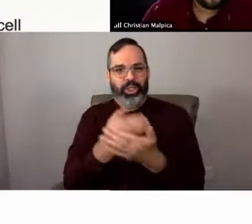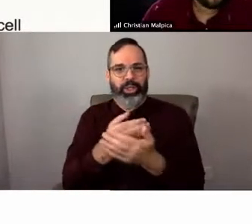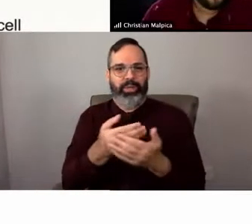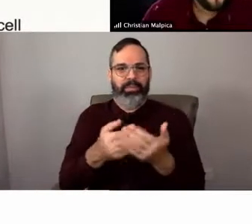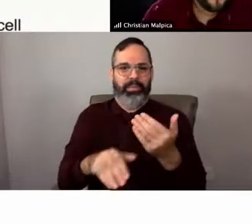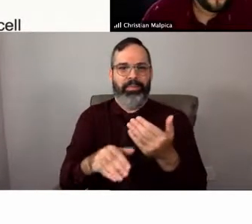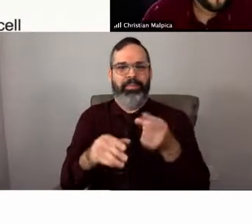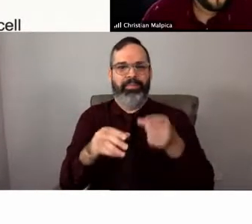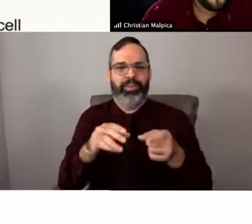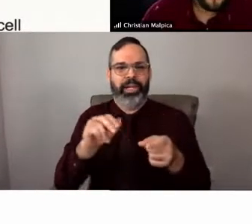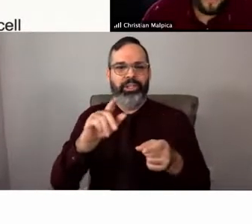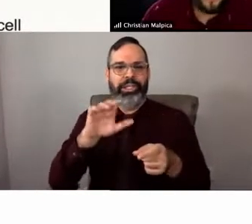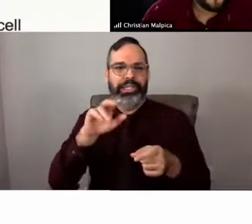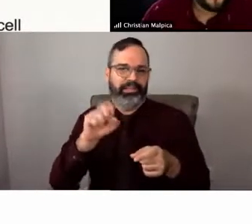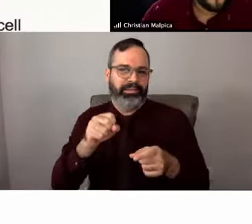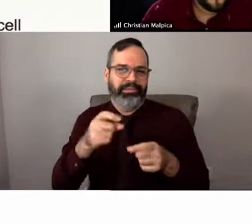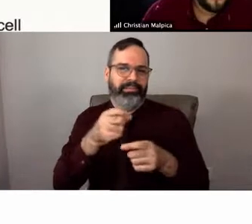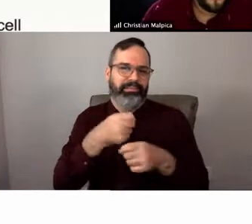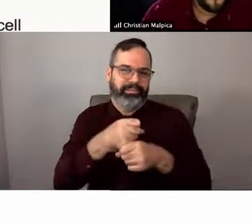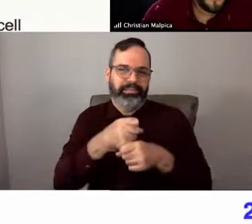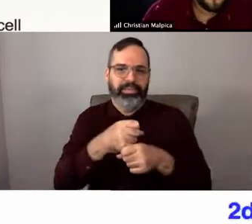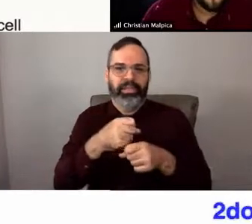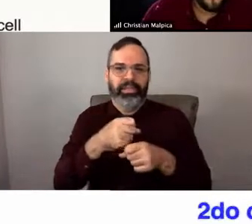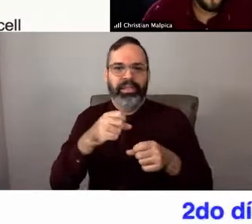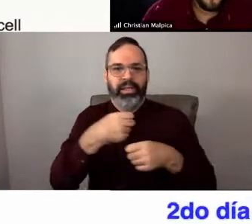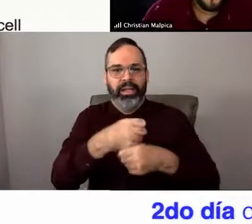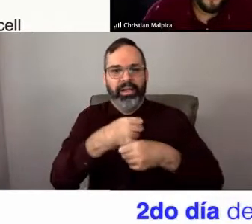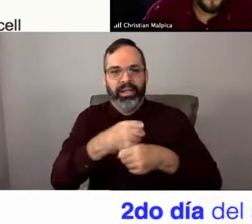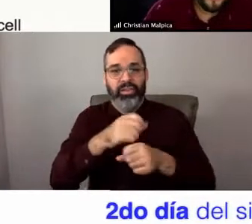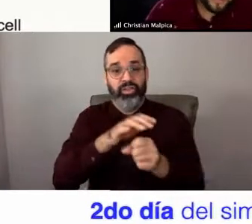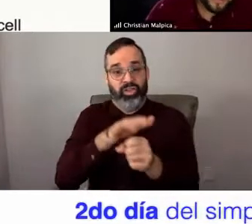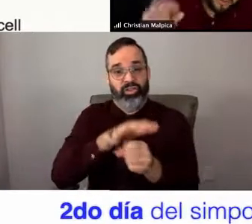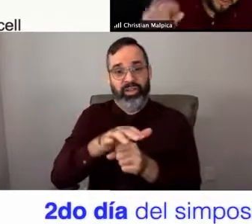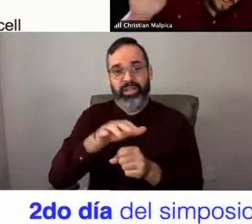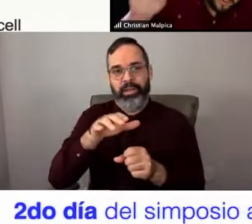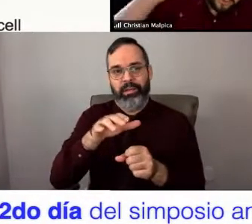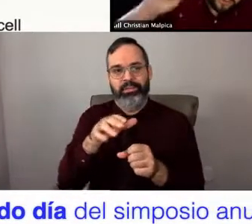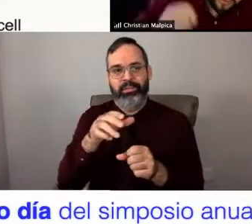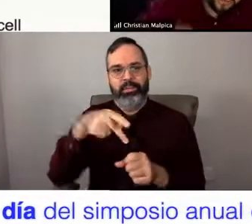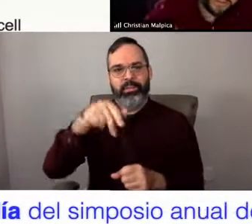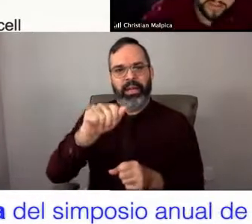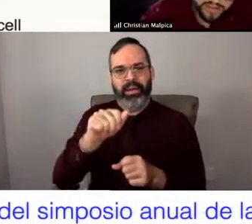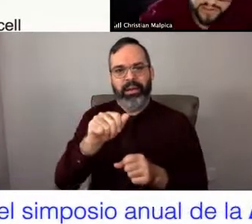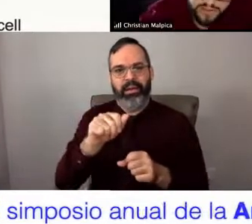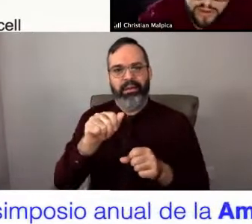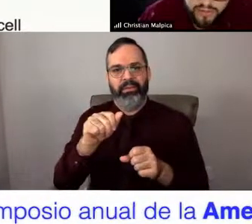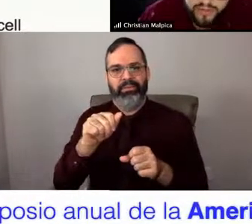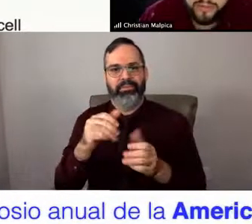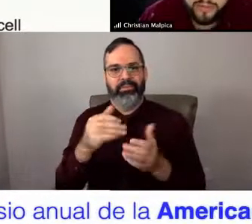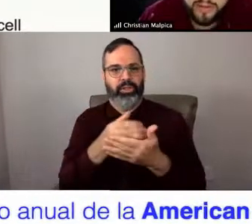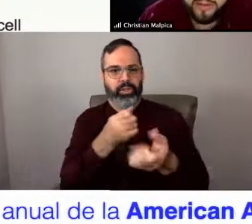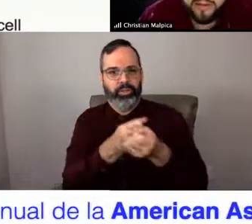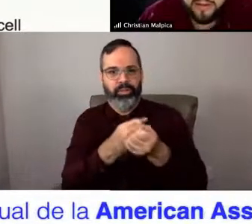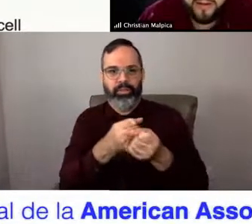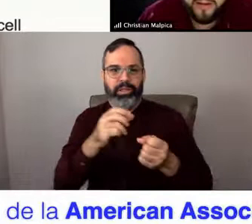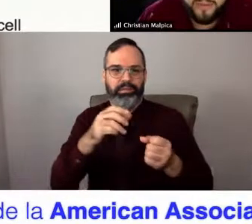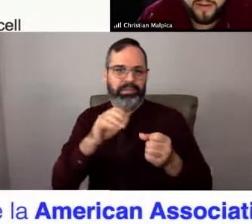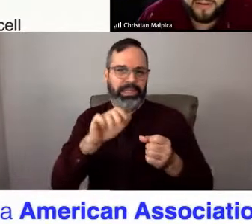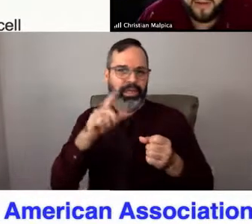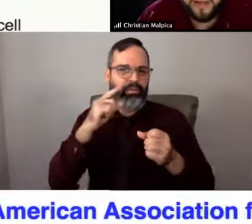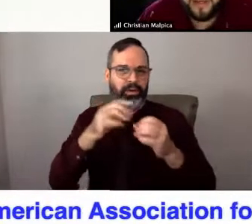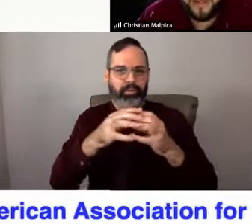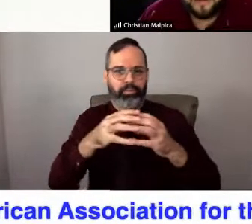to support cell proliferation, but are also able to import exogenous polyamine from the extracellular